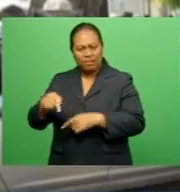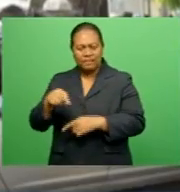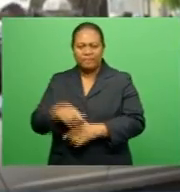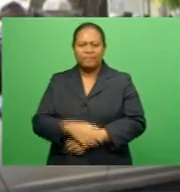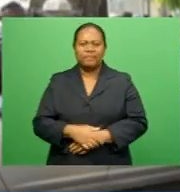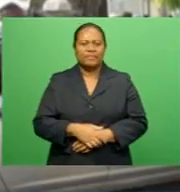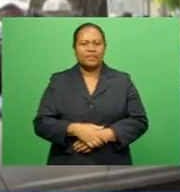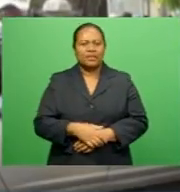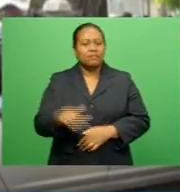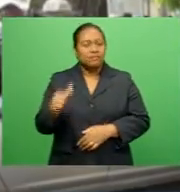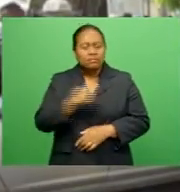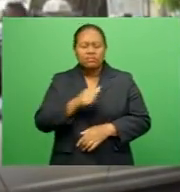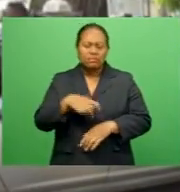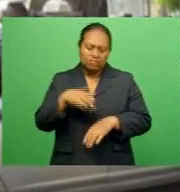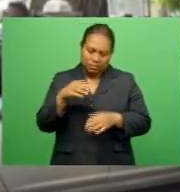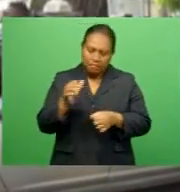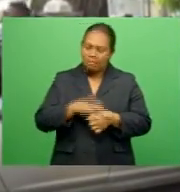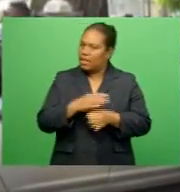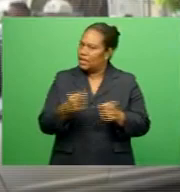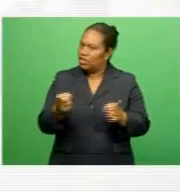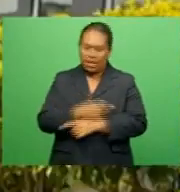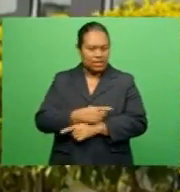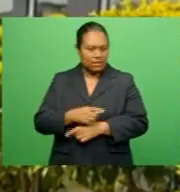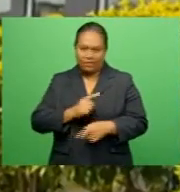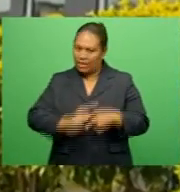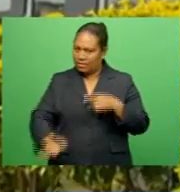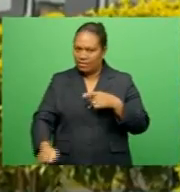Relevant authorities need to make changes as soon as possible.